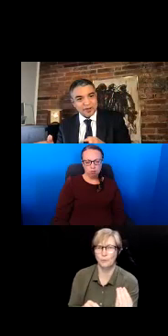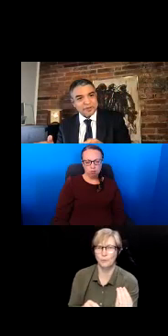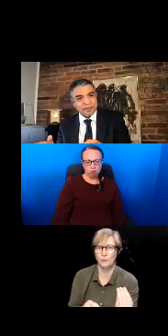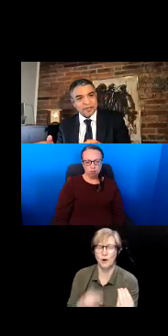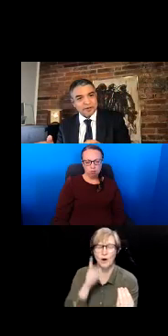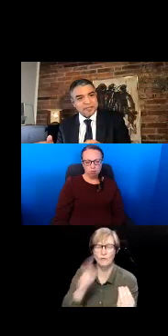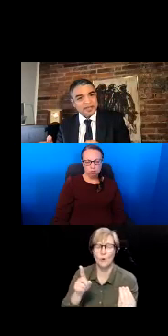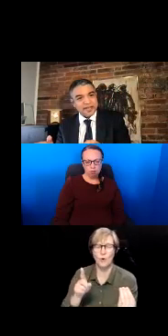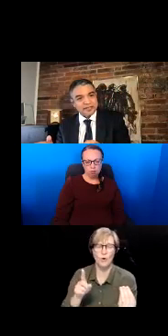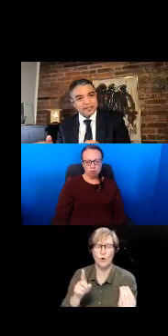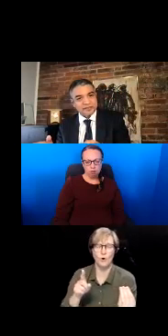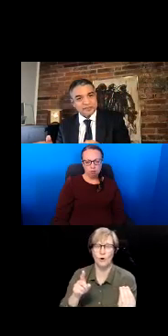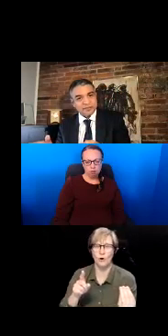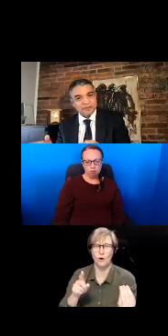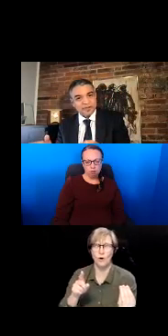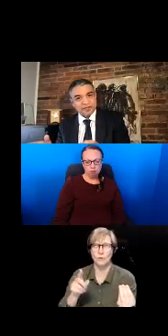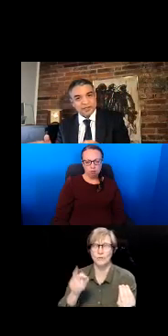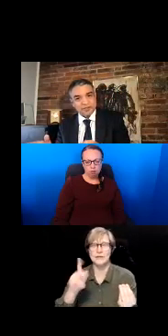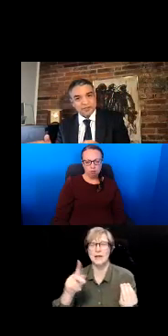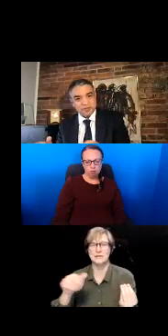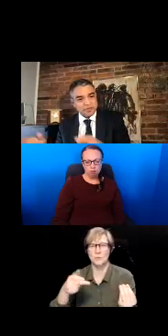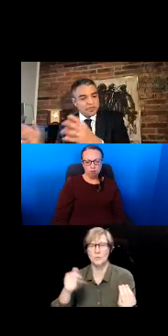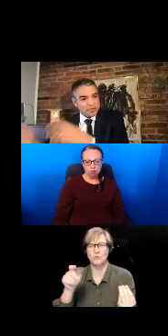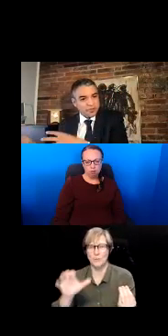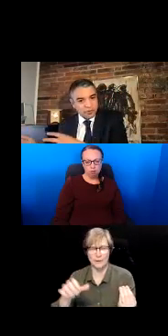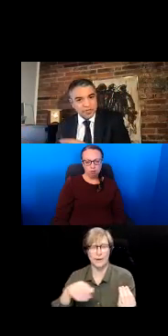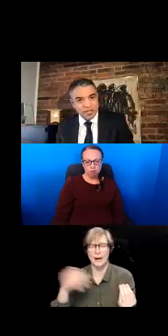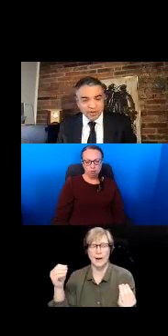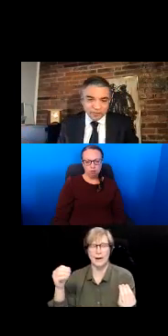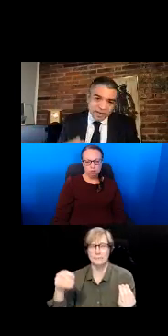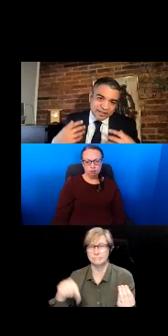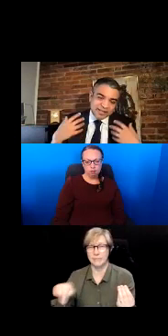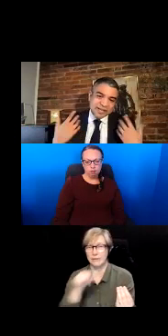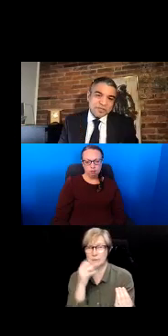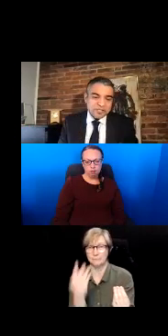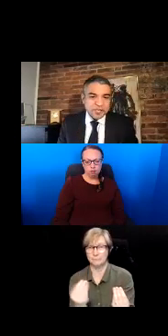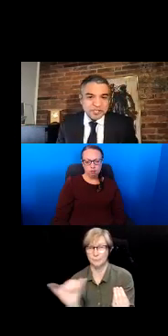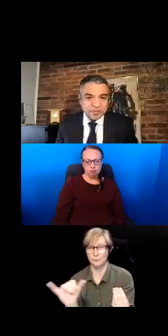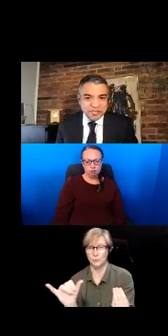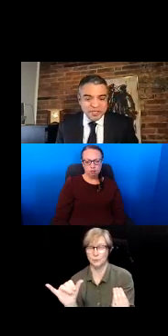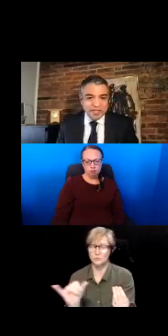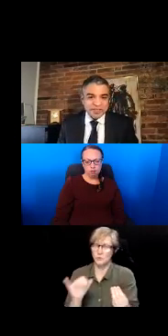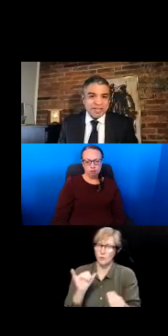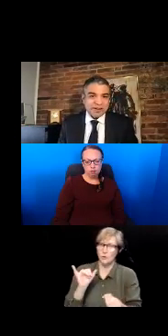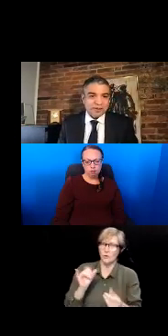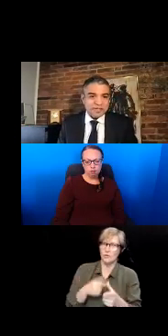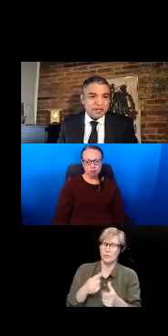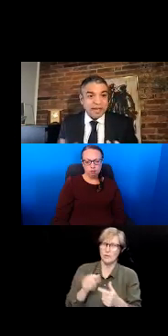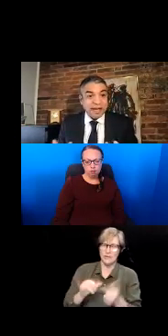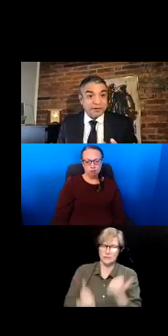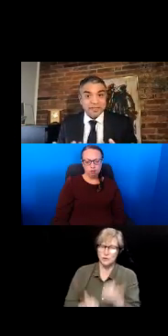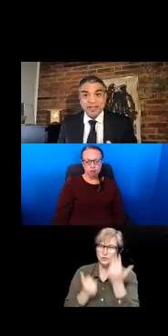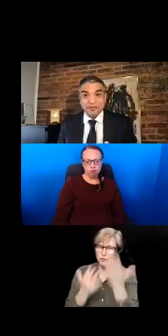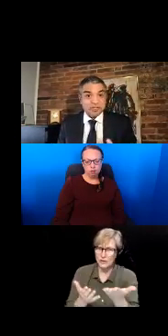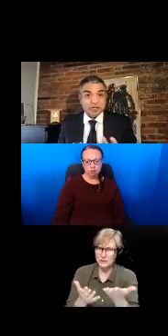a homotopic area was not active in the left hemisphere of a healthy language user, and so on and so forth, right? Well, that would suggest to us that that area was